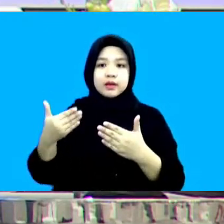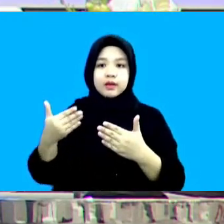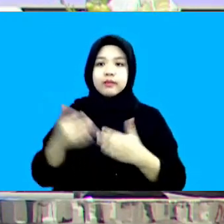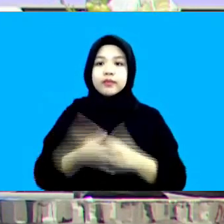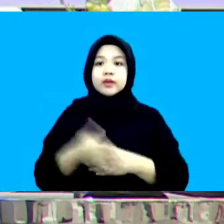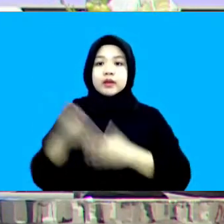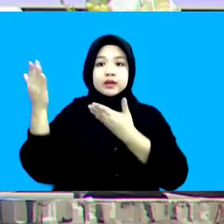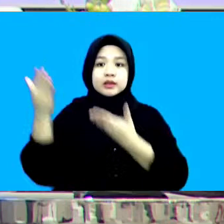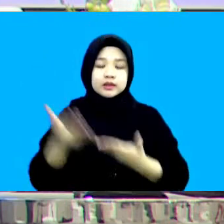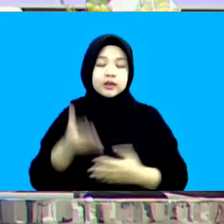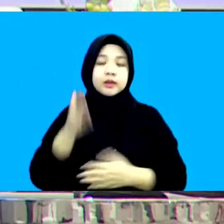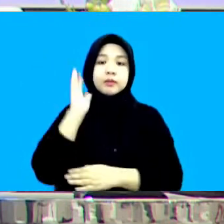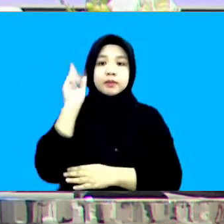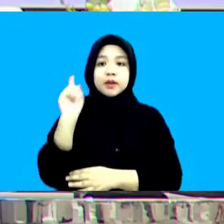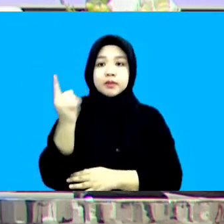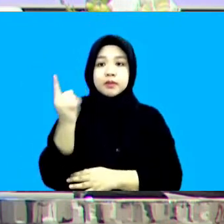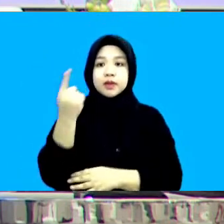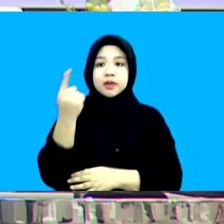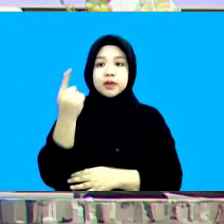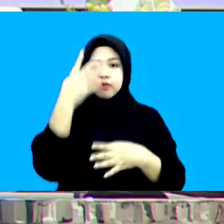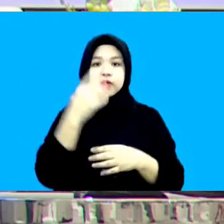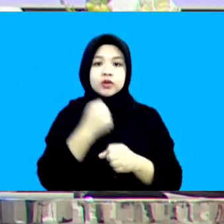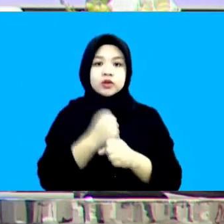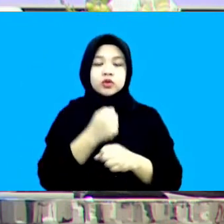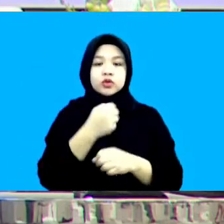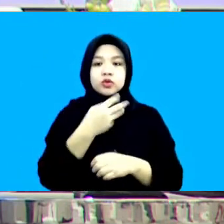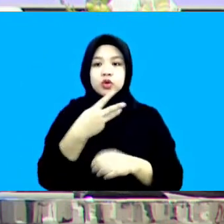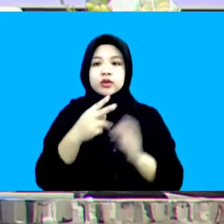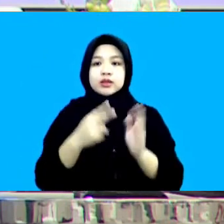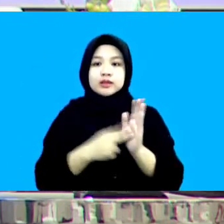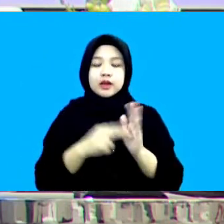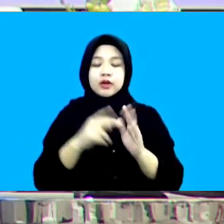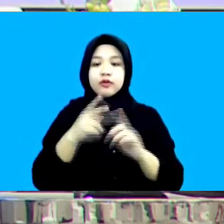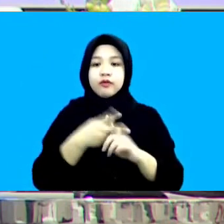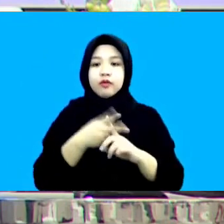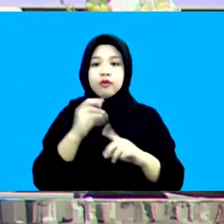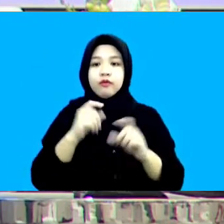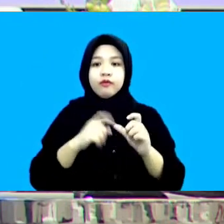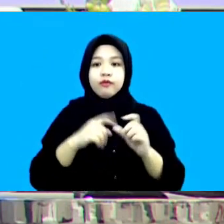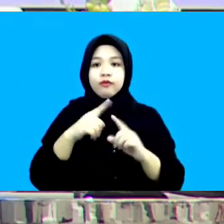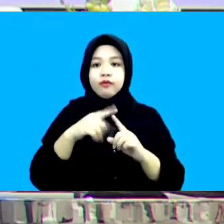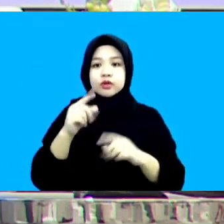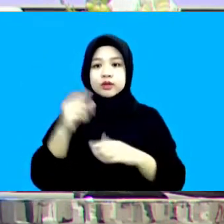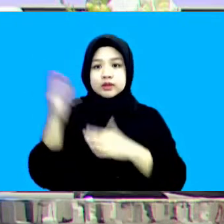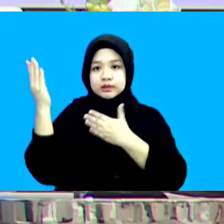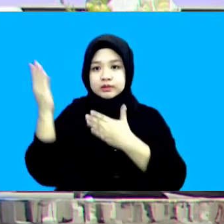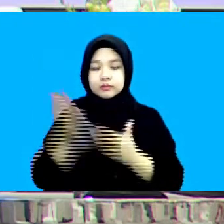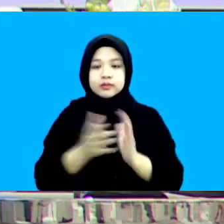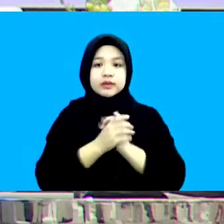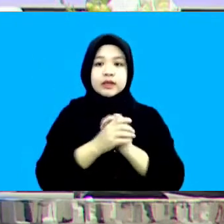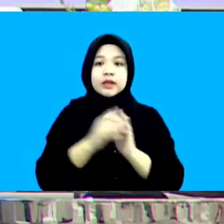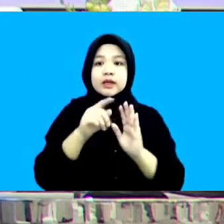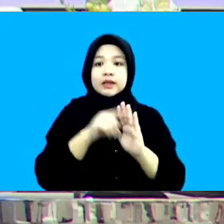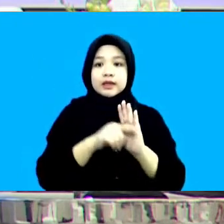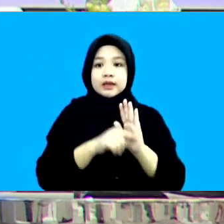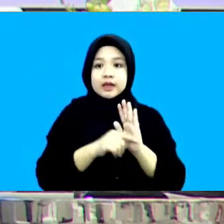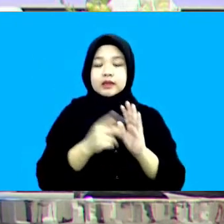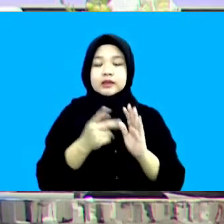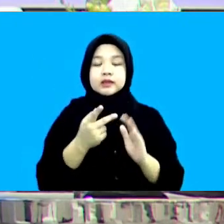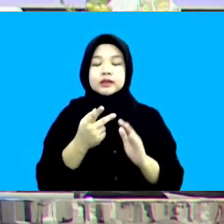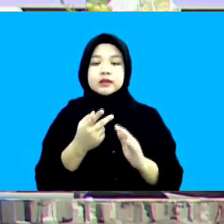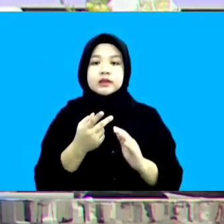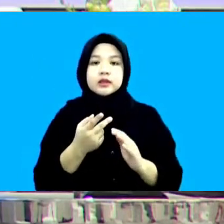of Indonesia. T20 is the think tank 20, one of the engagement group of G20